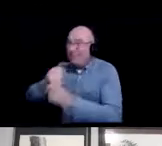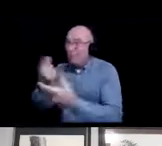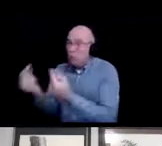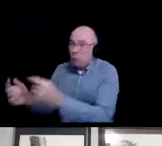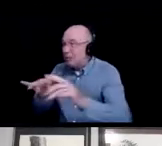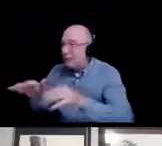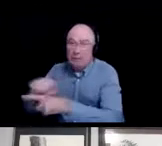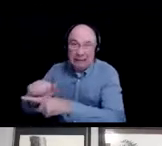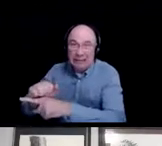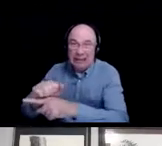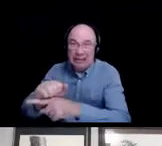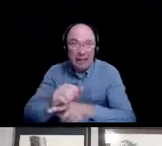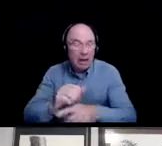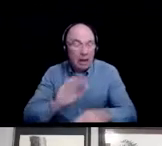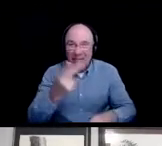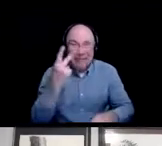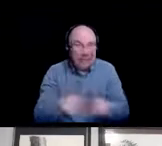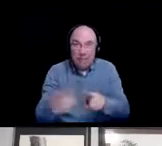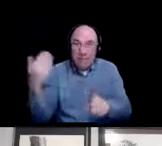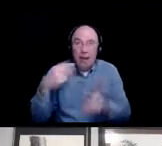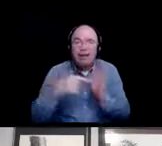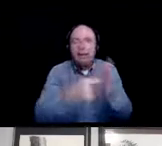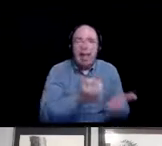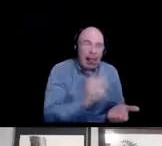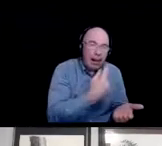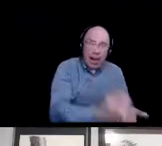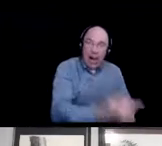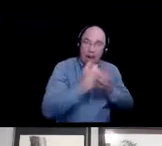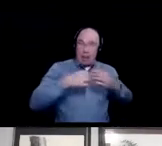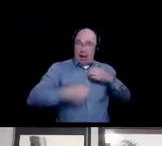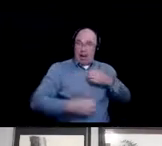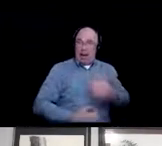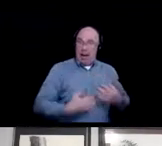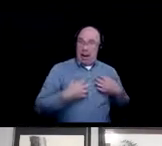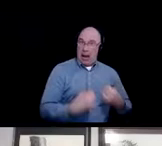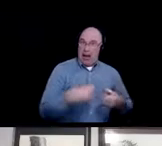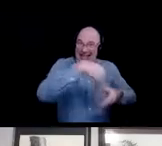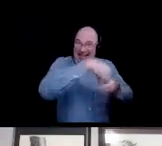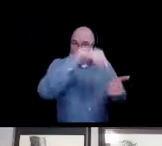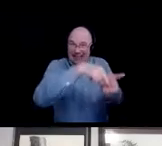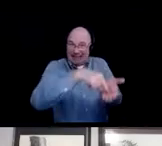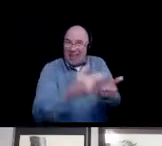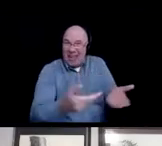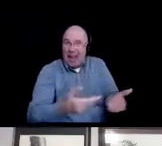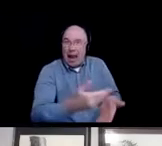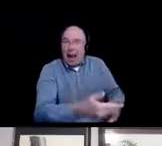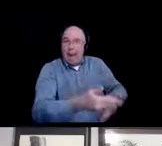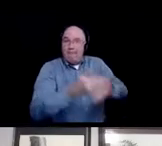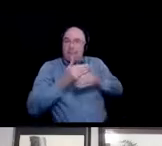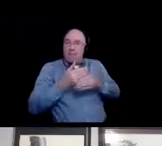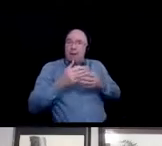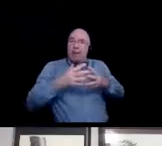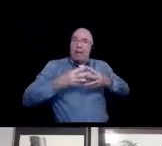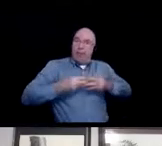have supplements that are designed to help to heal the gut. They have ingredients in them that help to break down and digest a lot of